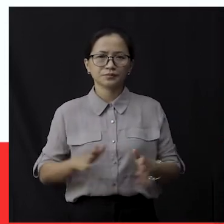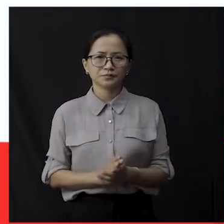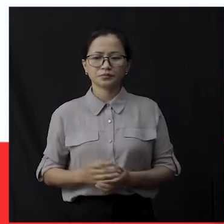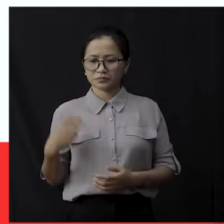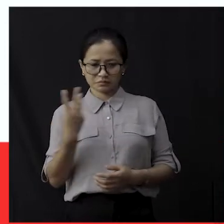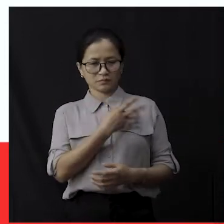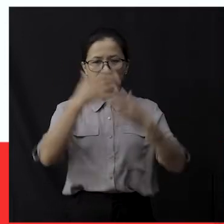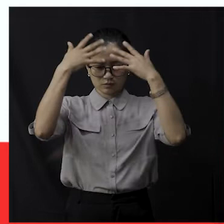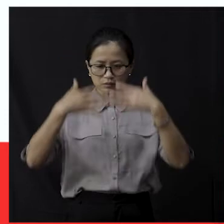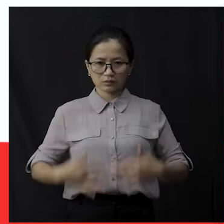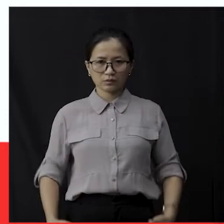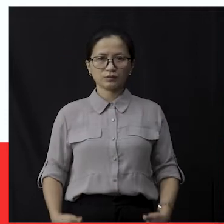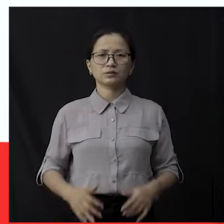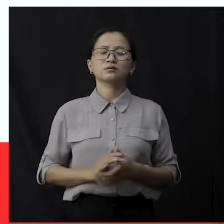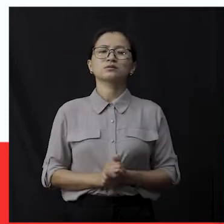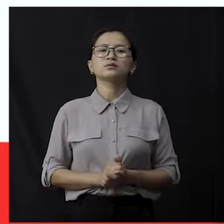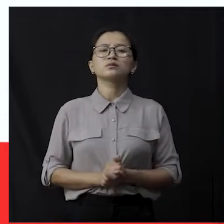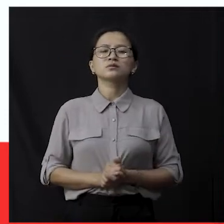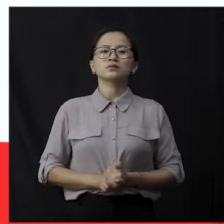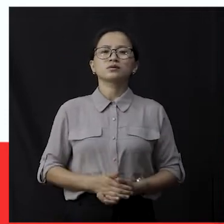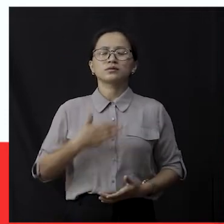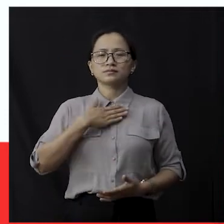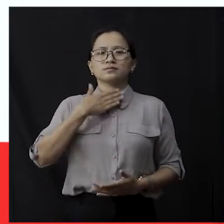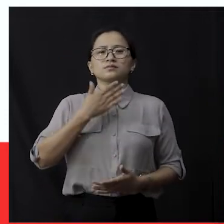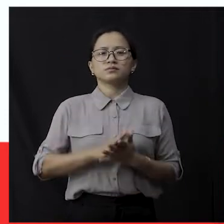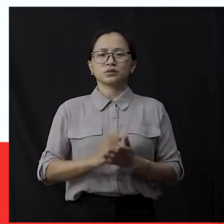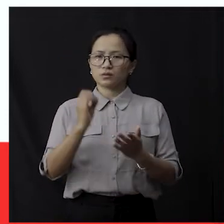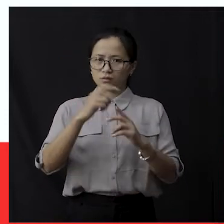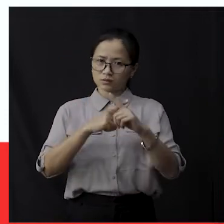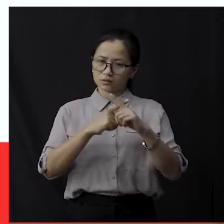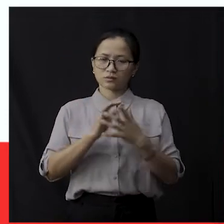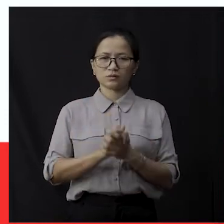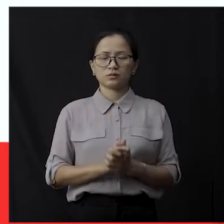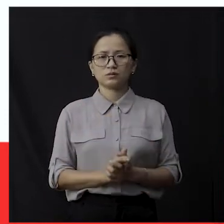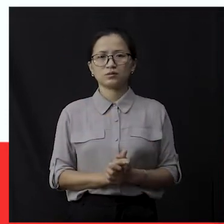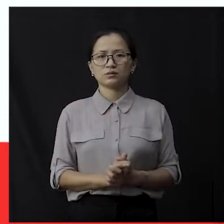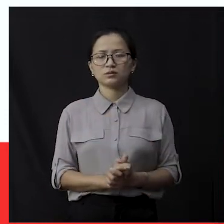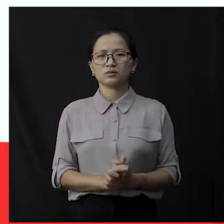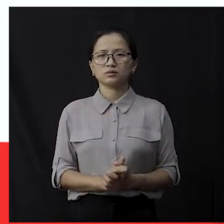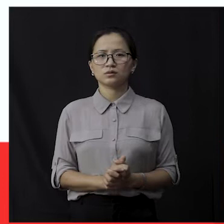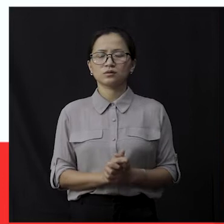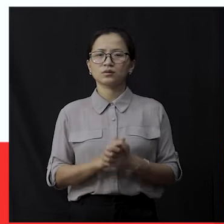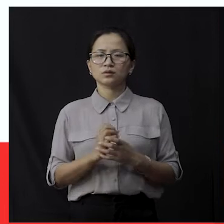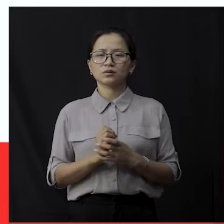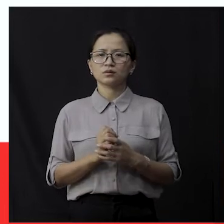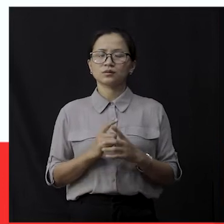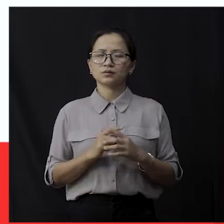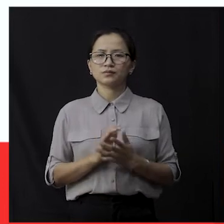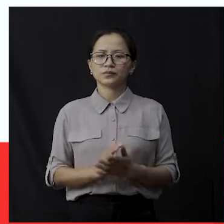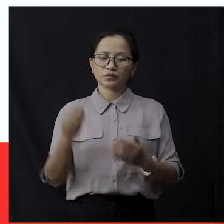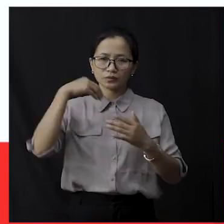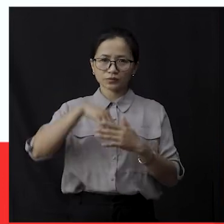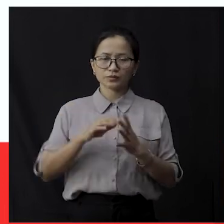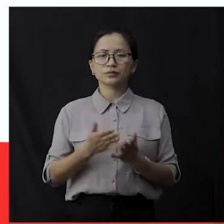we humans, we breathe oxygen, right? We need to breathe